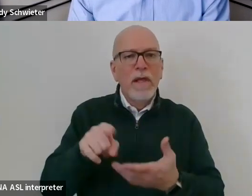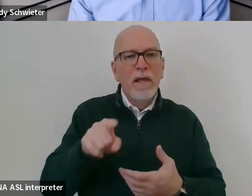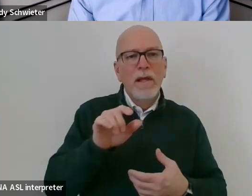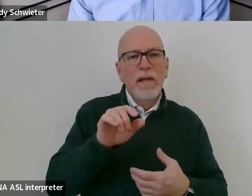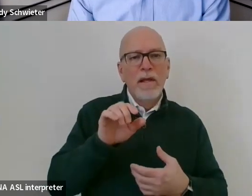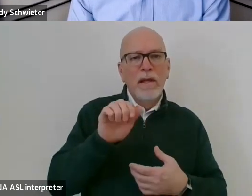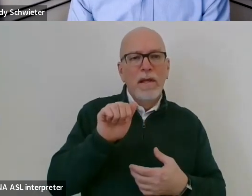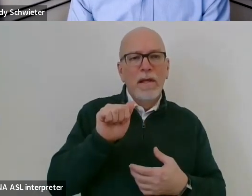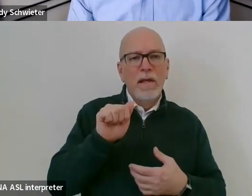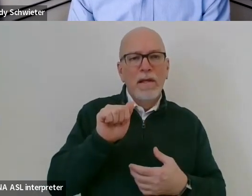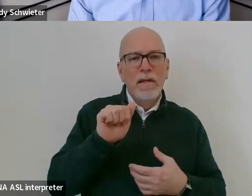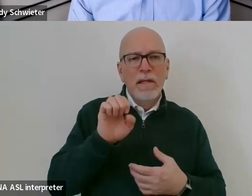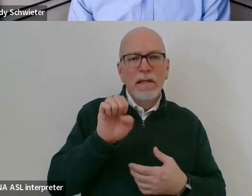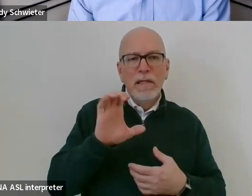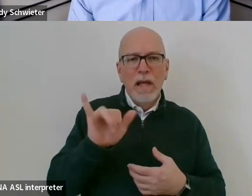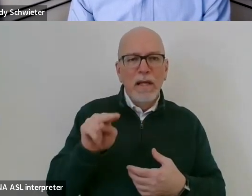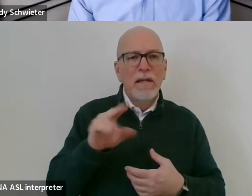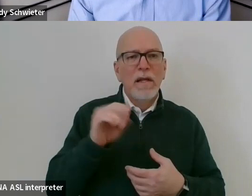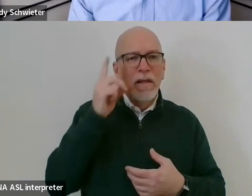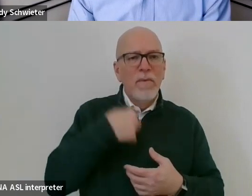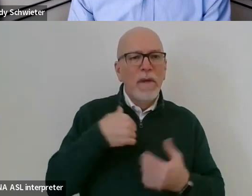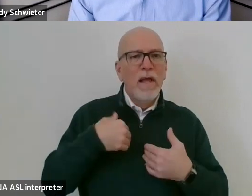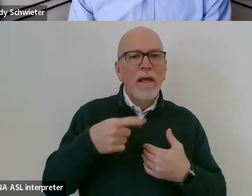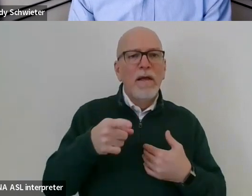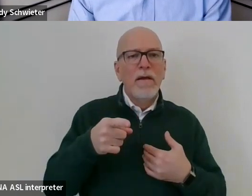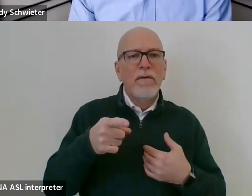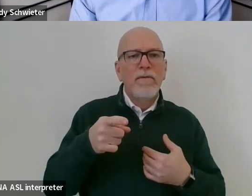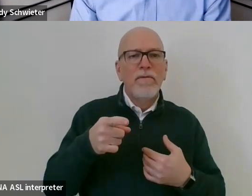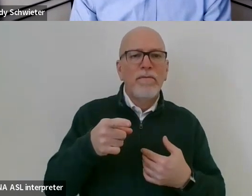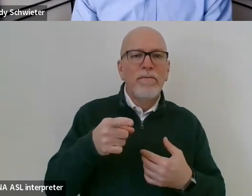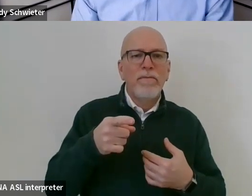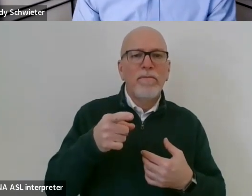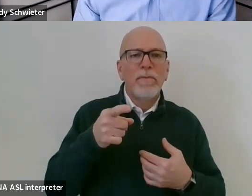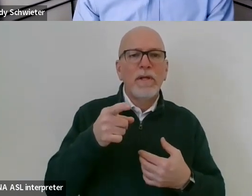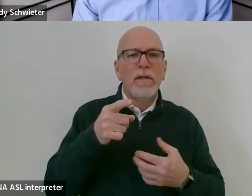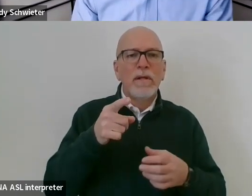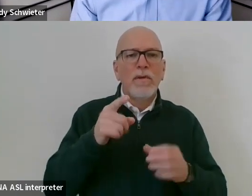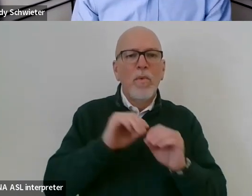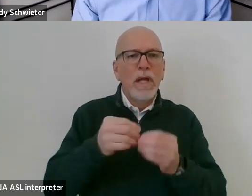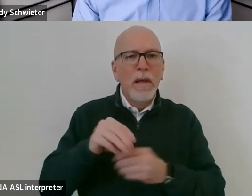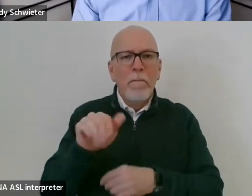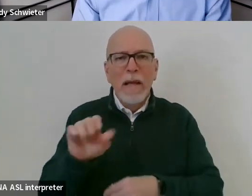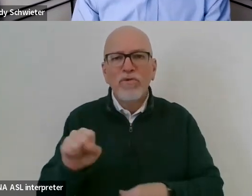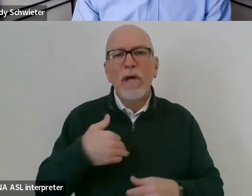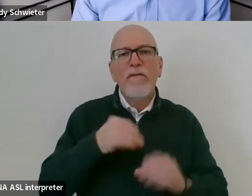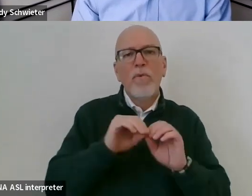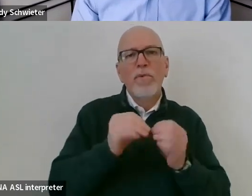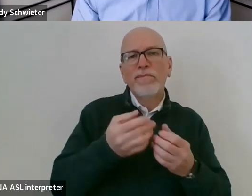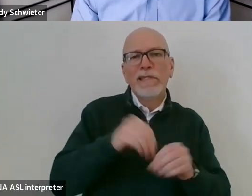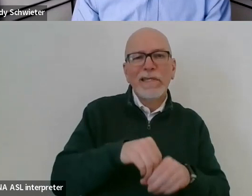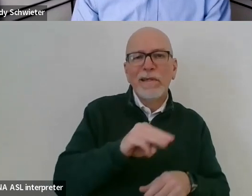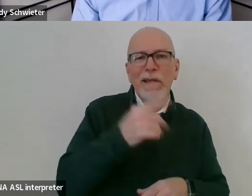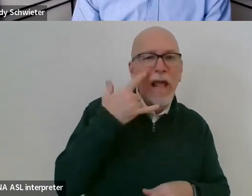ACIN, okay? And then we have, the organizations in Massachusetts, we have organizations in